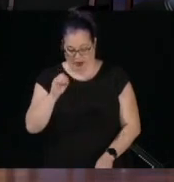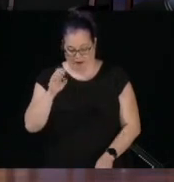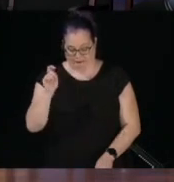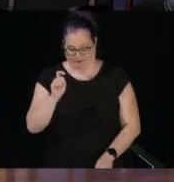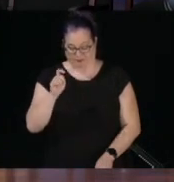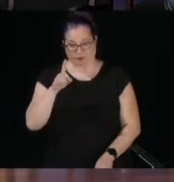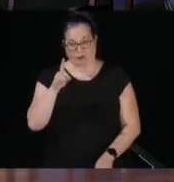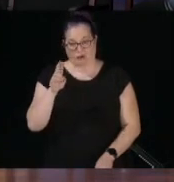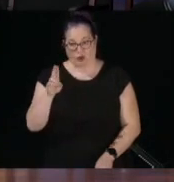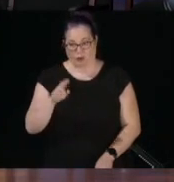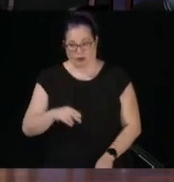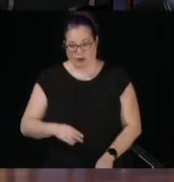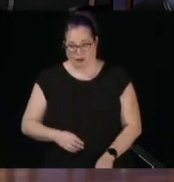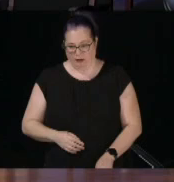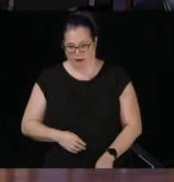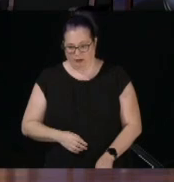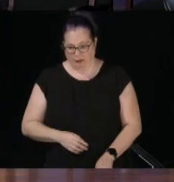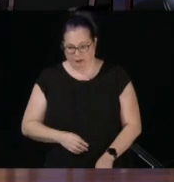Xingpei Du.